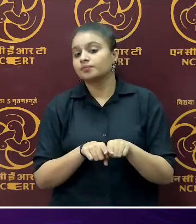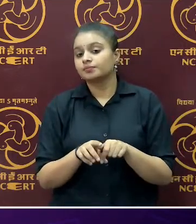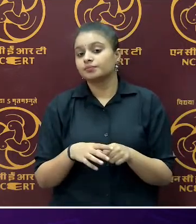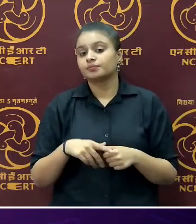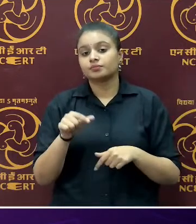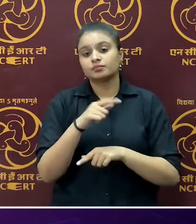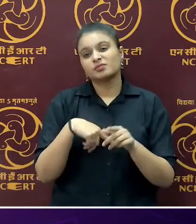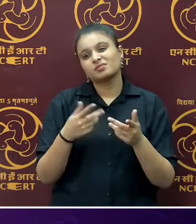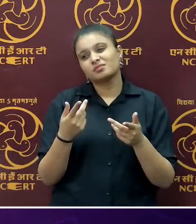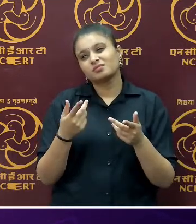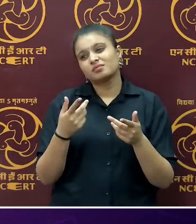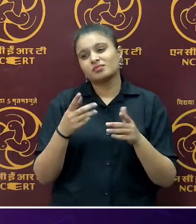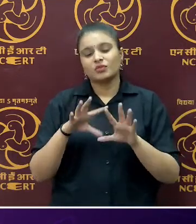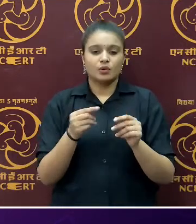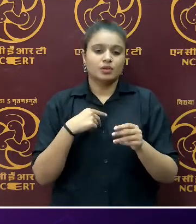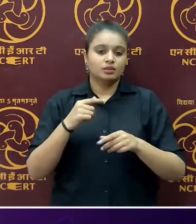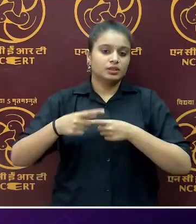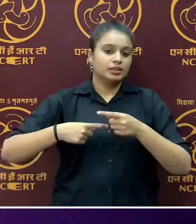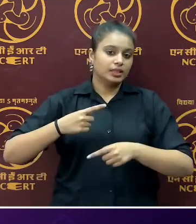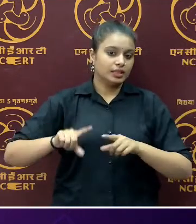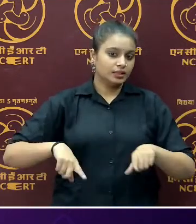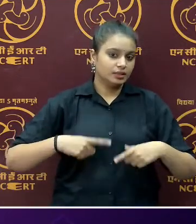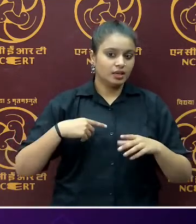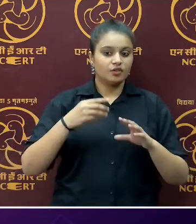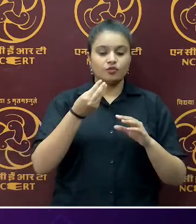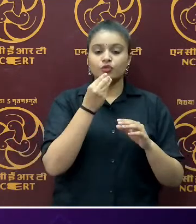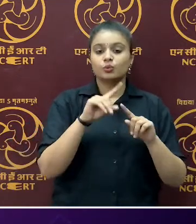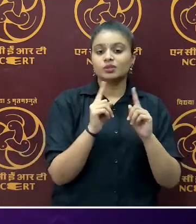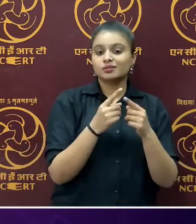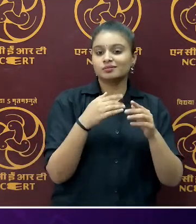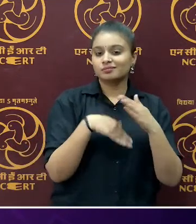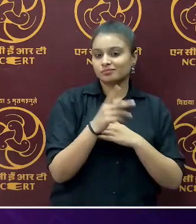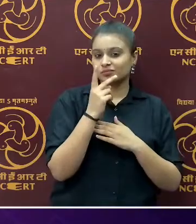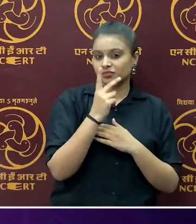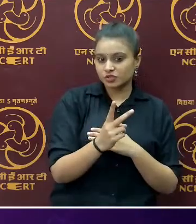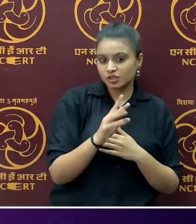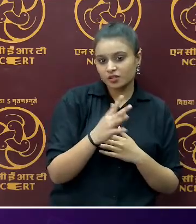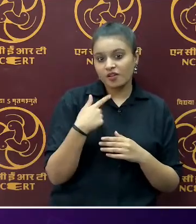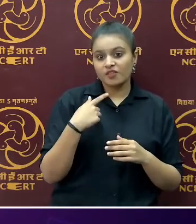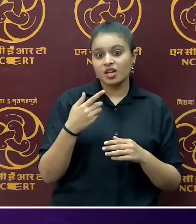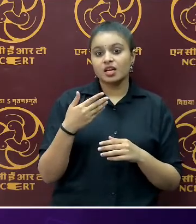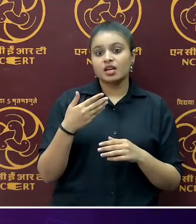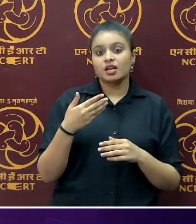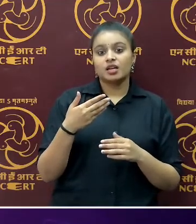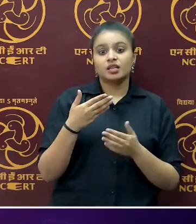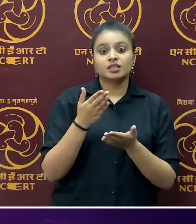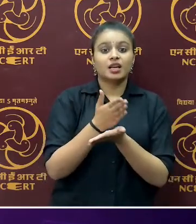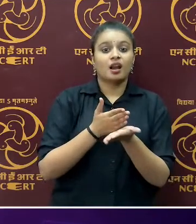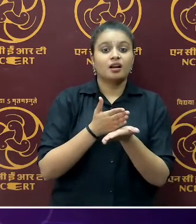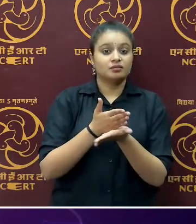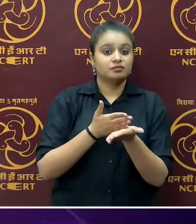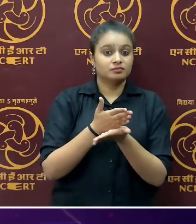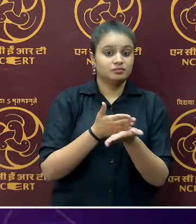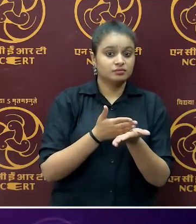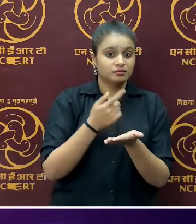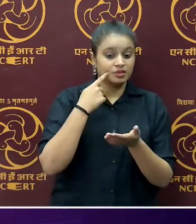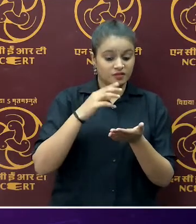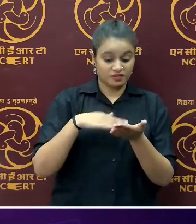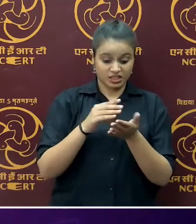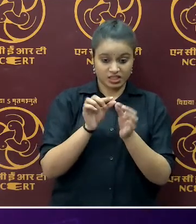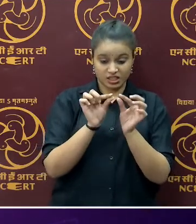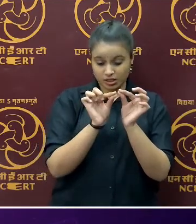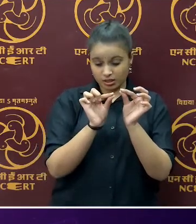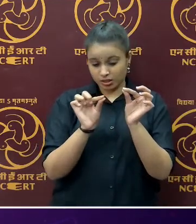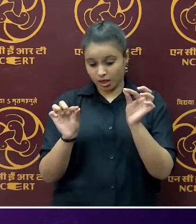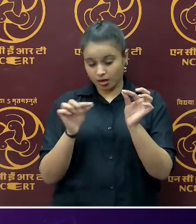very prominently seen in our kitchens, Yeah. that knife. So knife, when it is sharp,